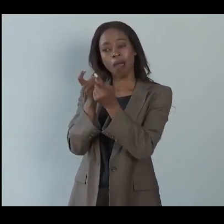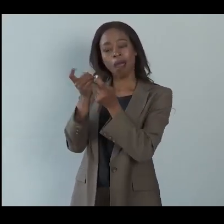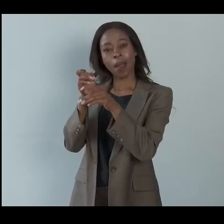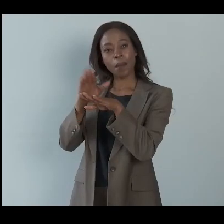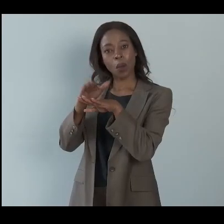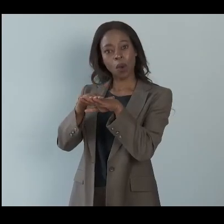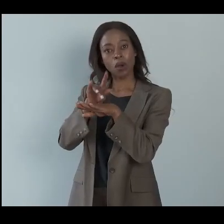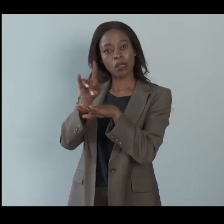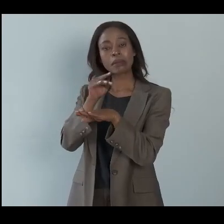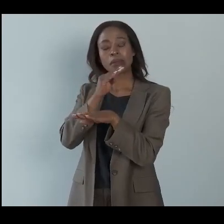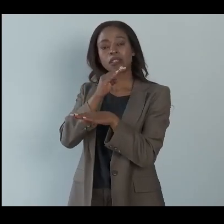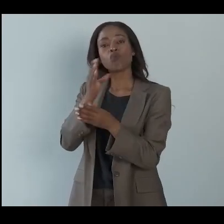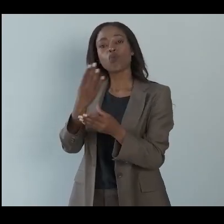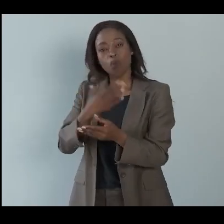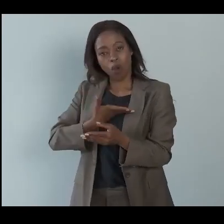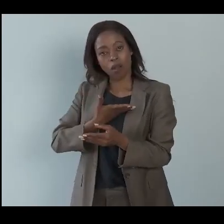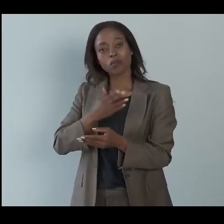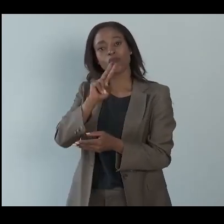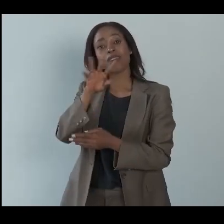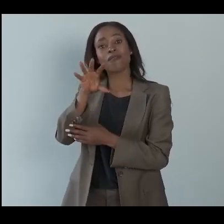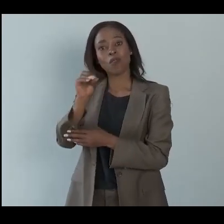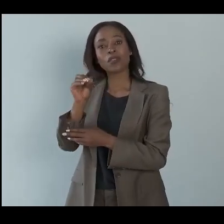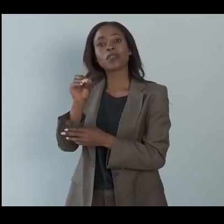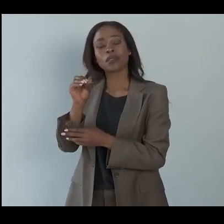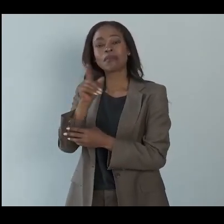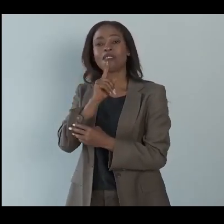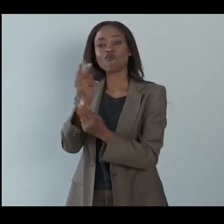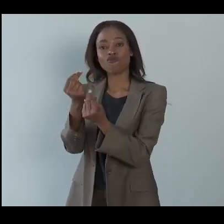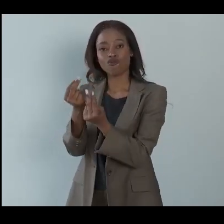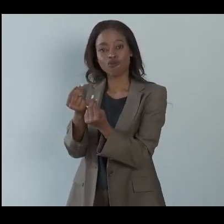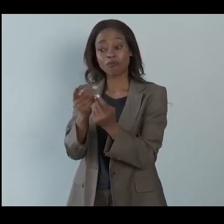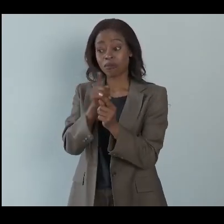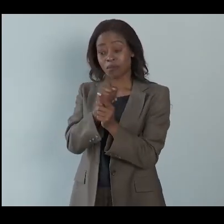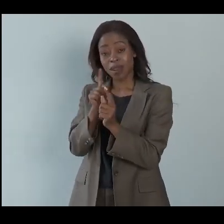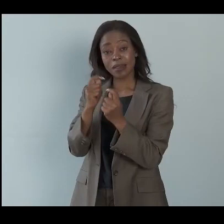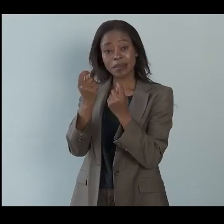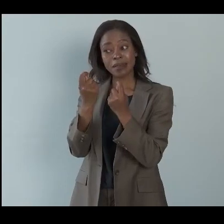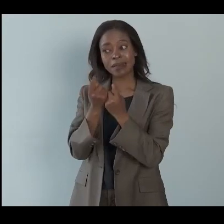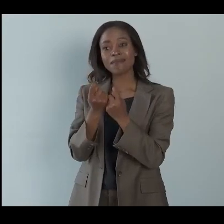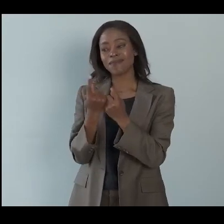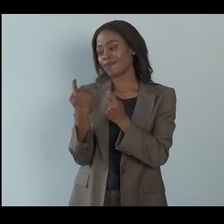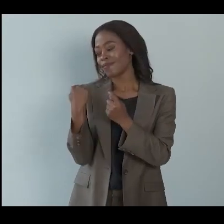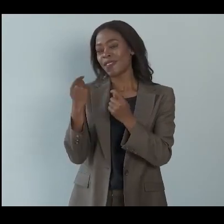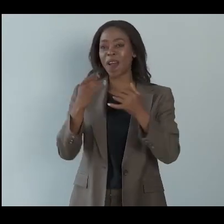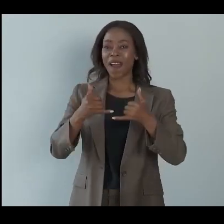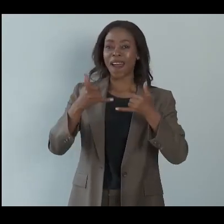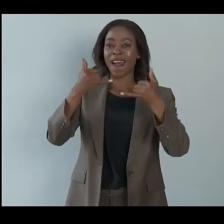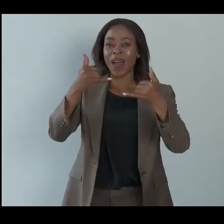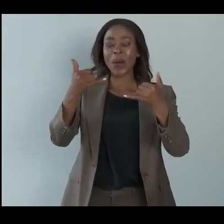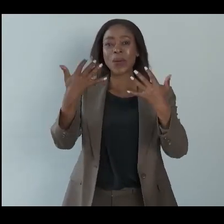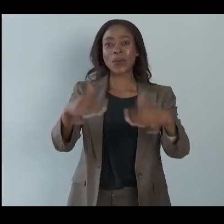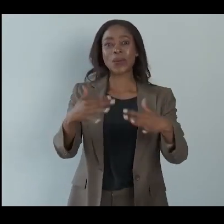240 net new customers added during this period. I am proud of the team with their recent award as the PAX Technology Preferred Partner of the